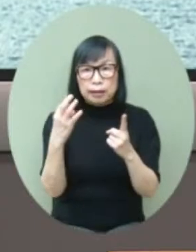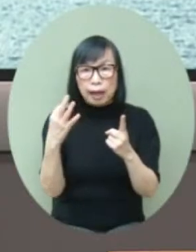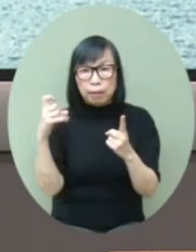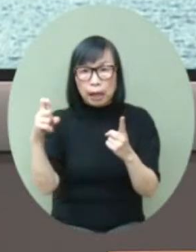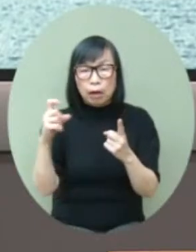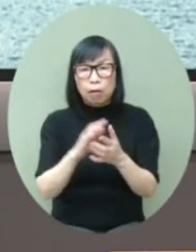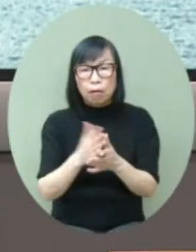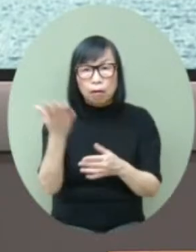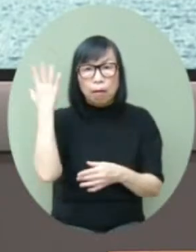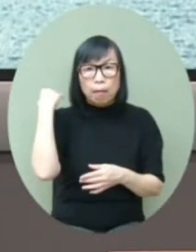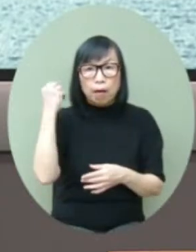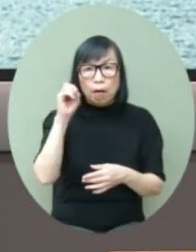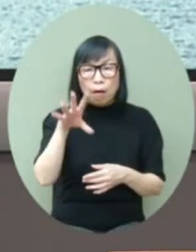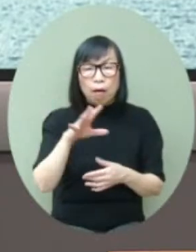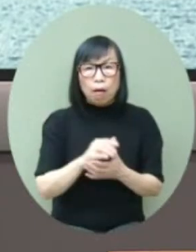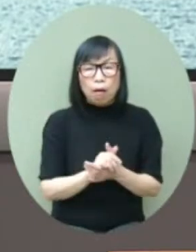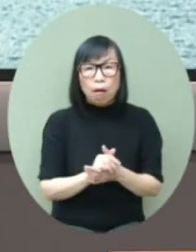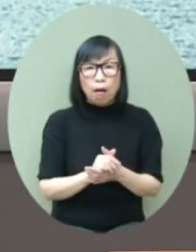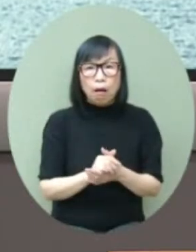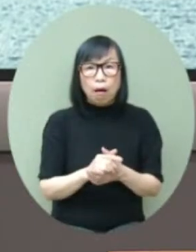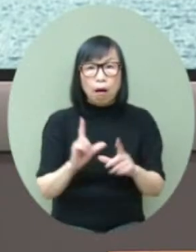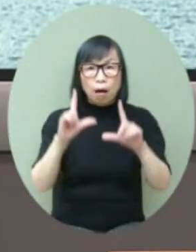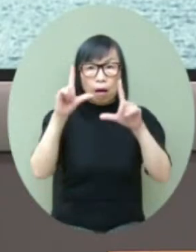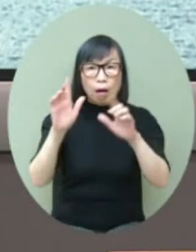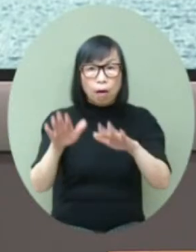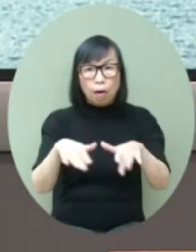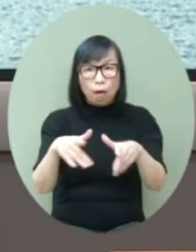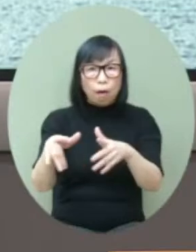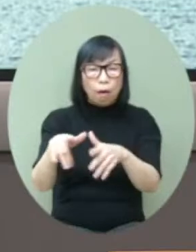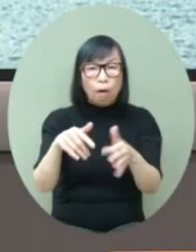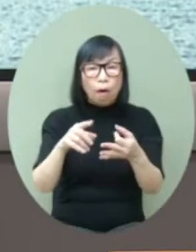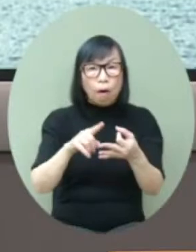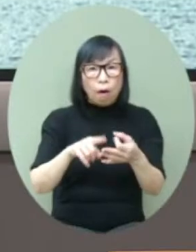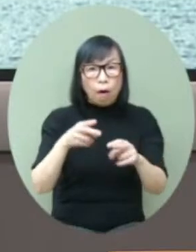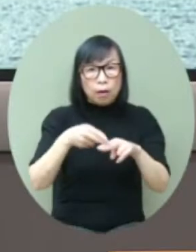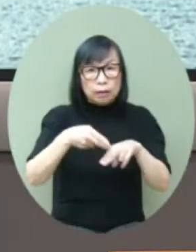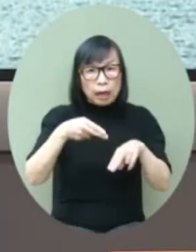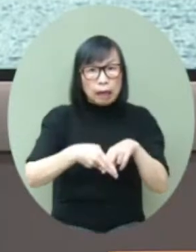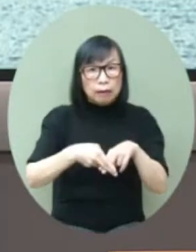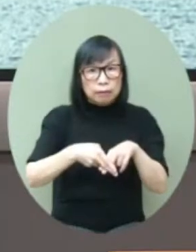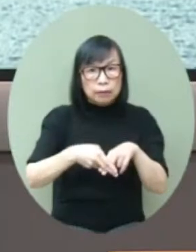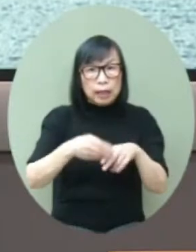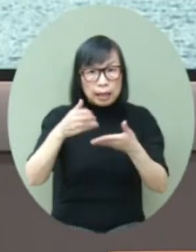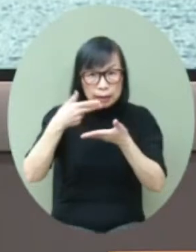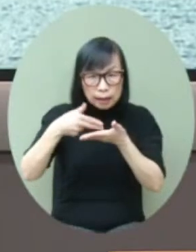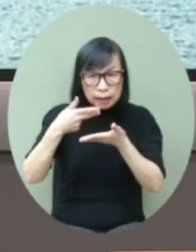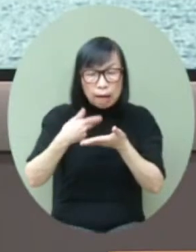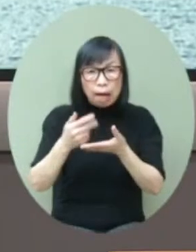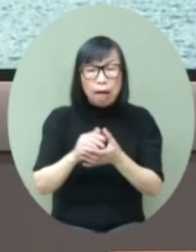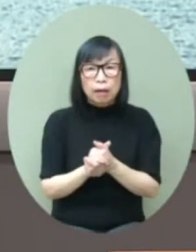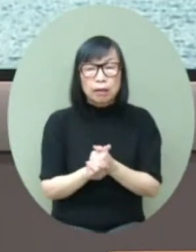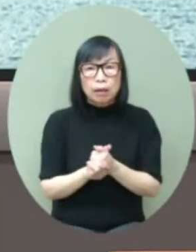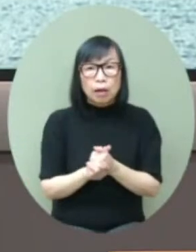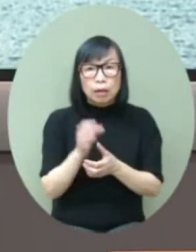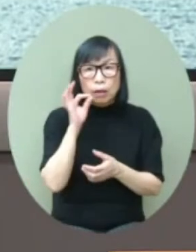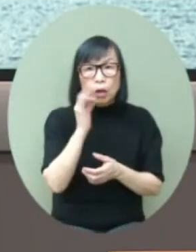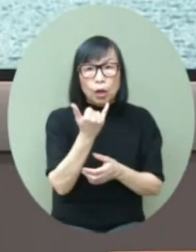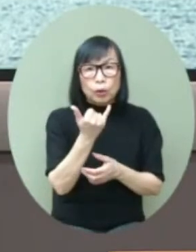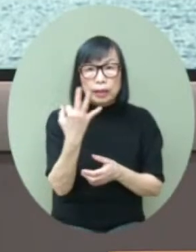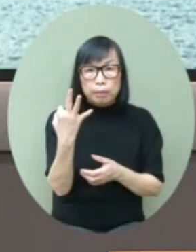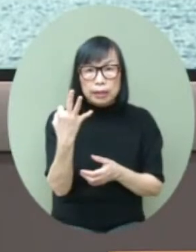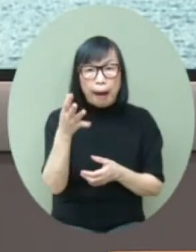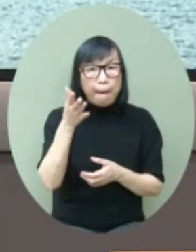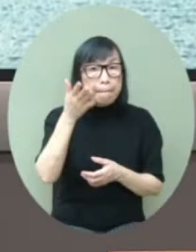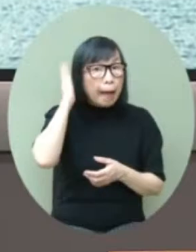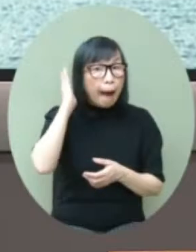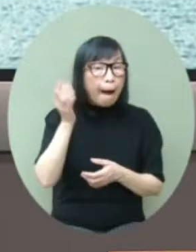12839, and she actually went had a meal at the